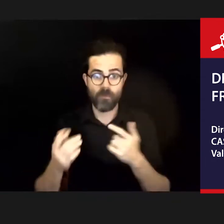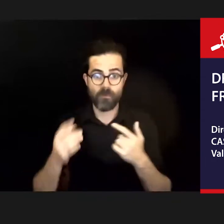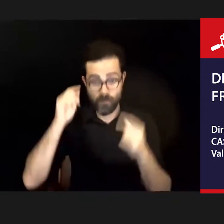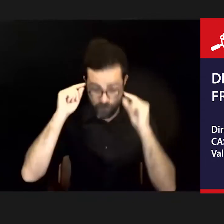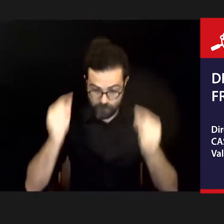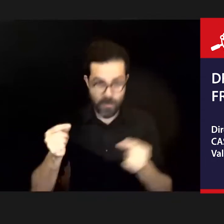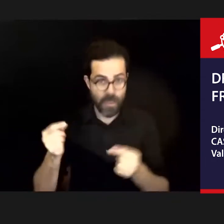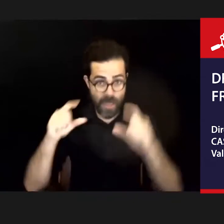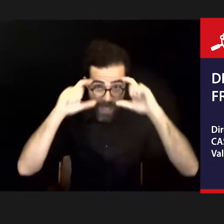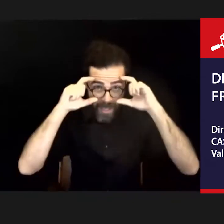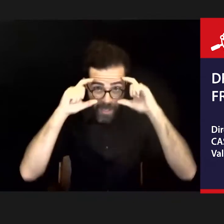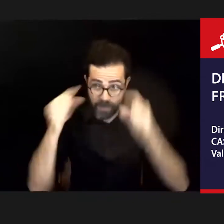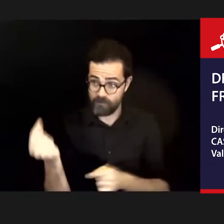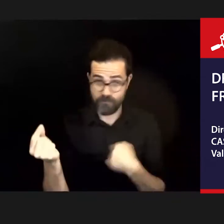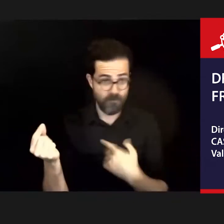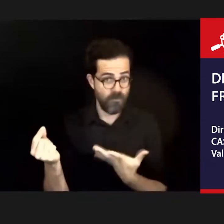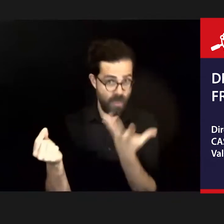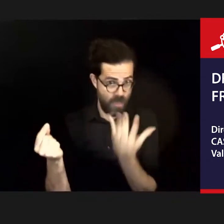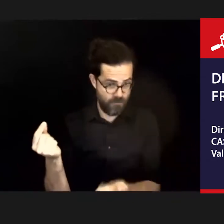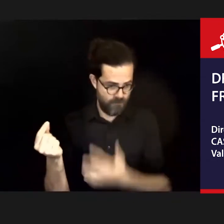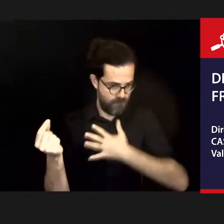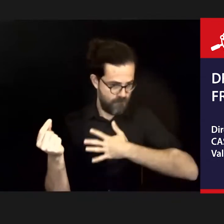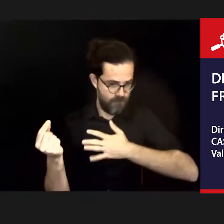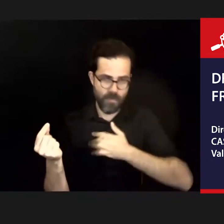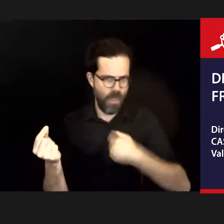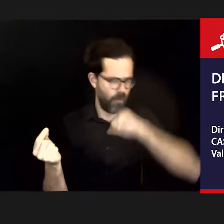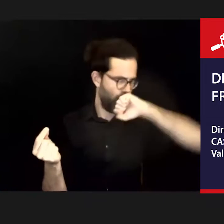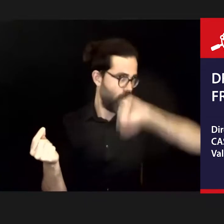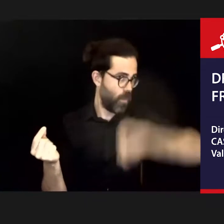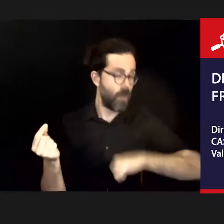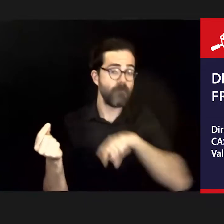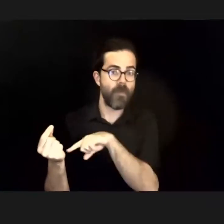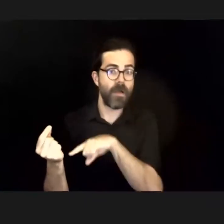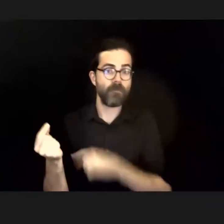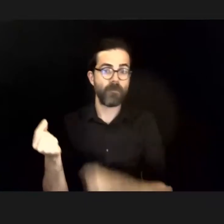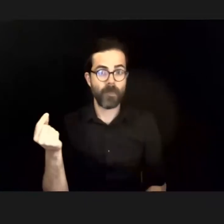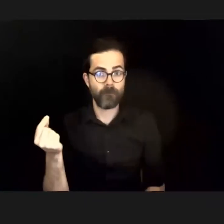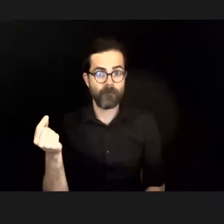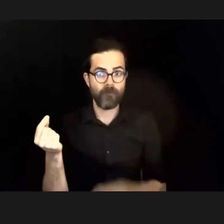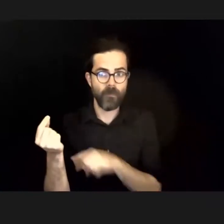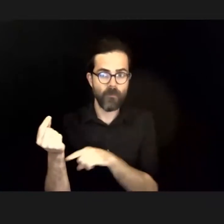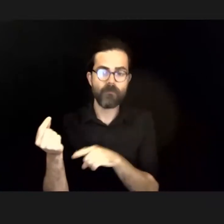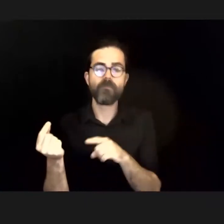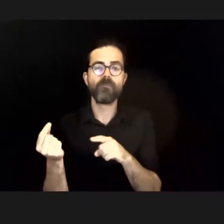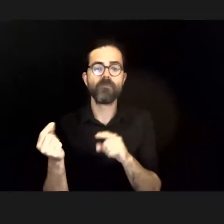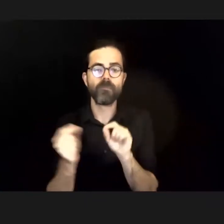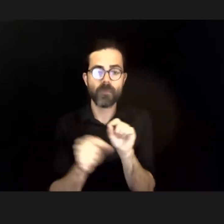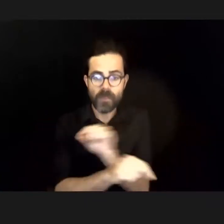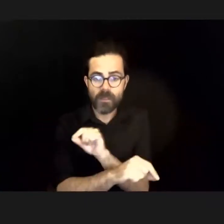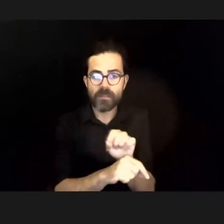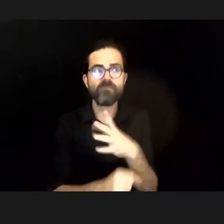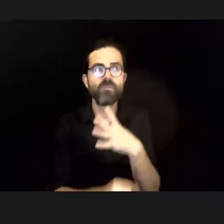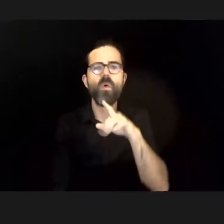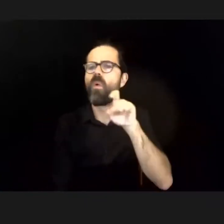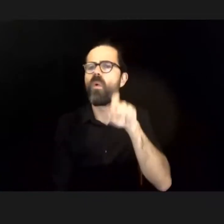mine. I love them. It's been designed by engineers, by artists,